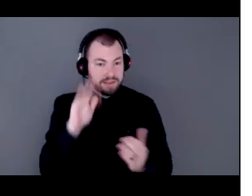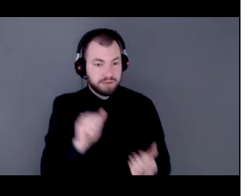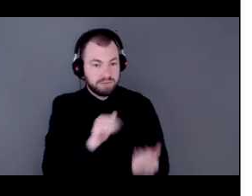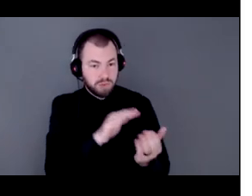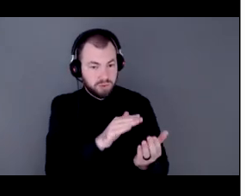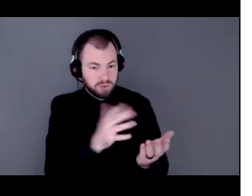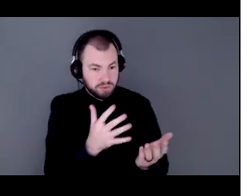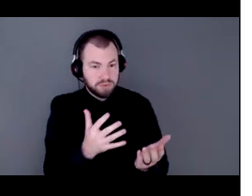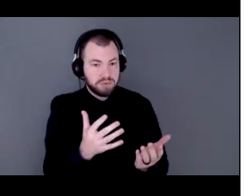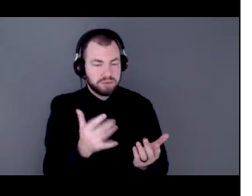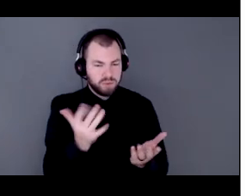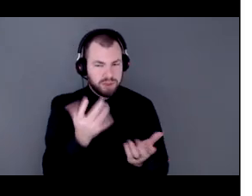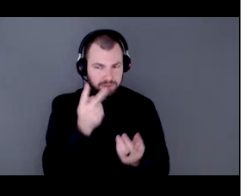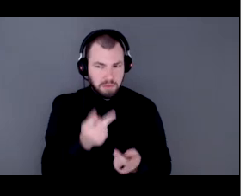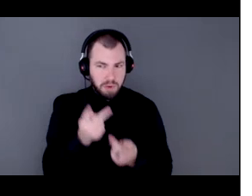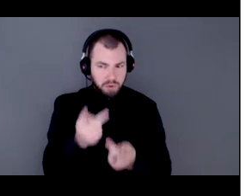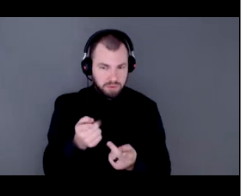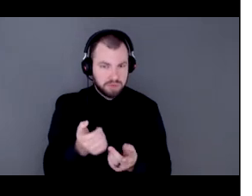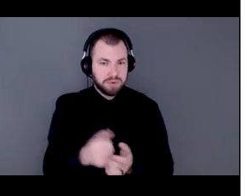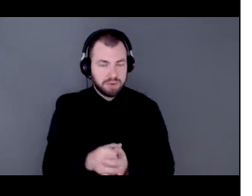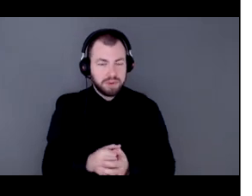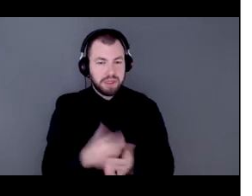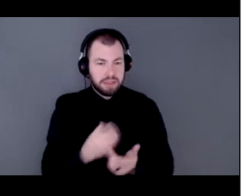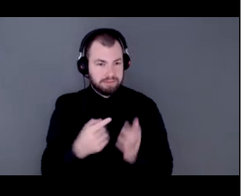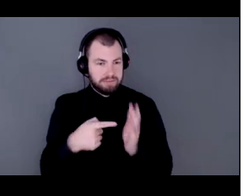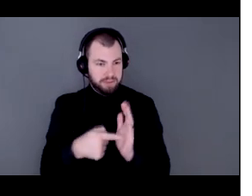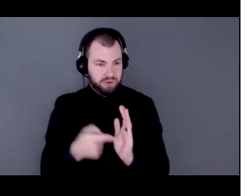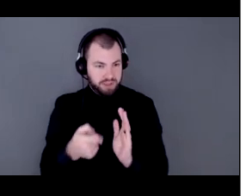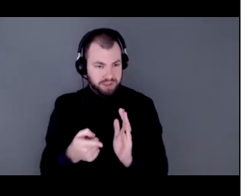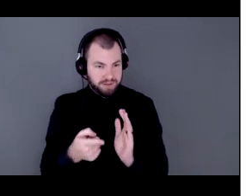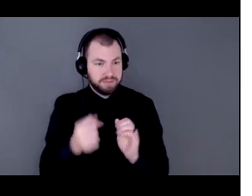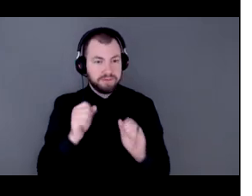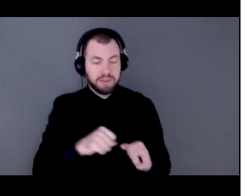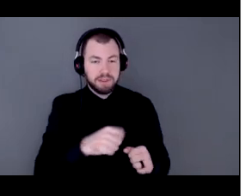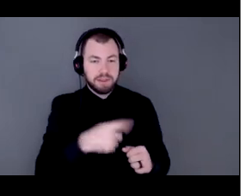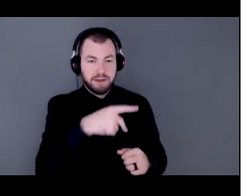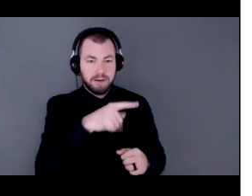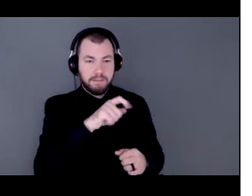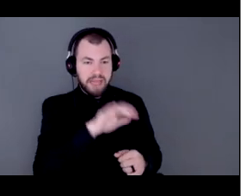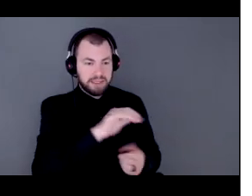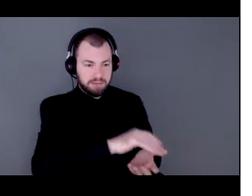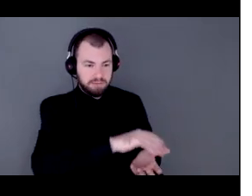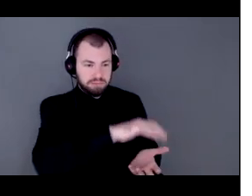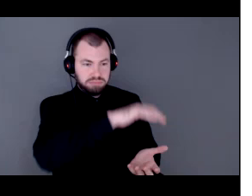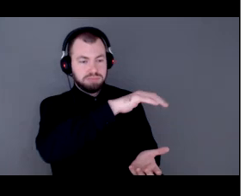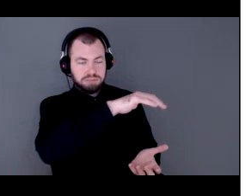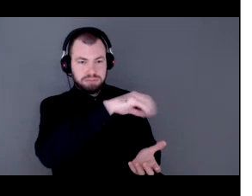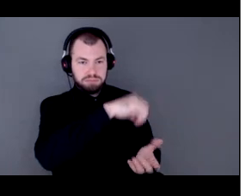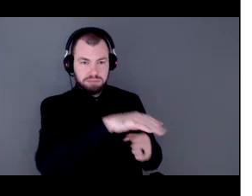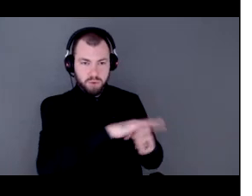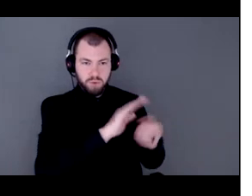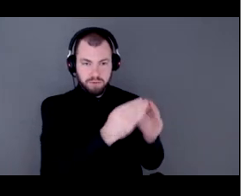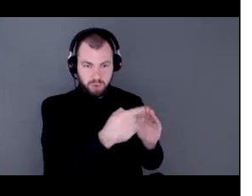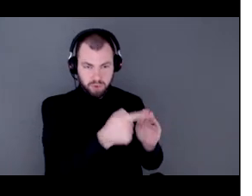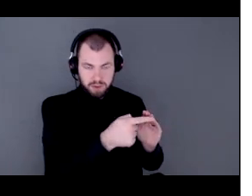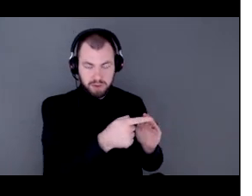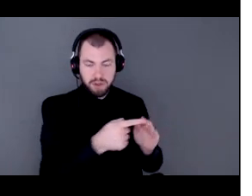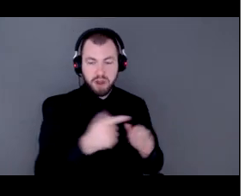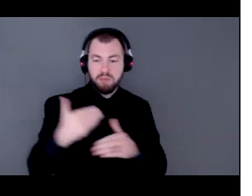proposed. And we've demonstrated, and that is you can stockpile the plastic in the local community, bring the processing equipment